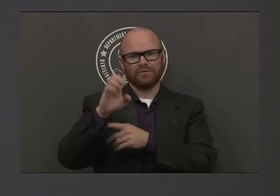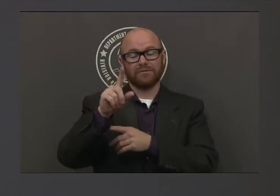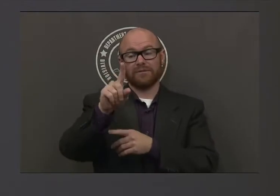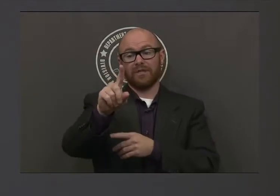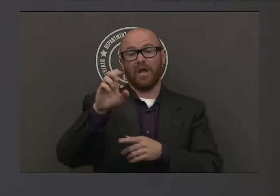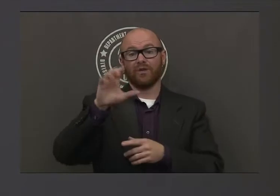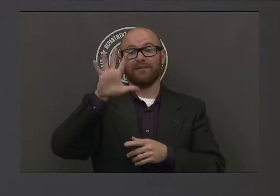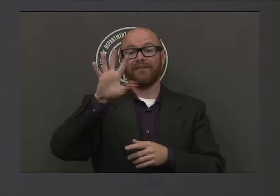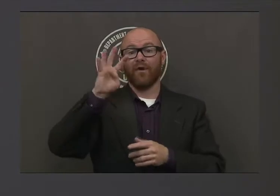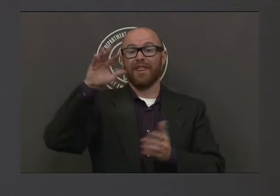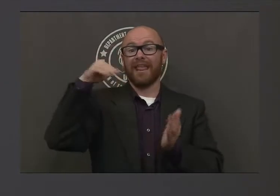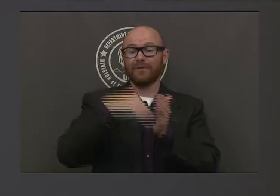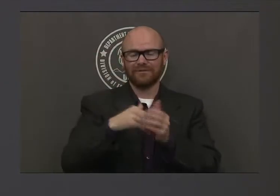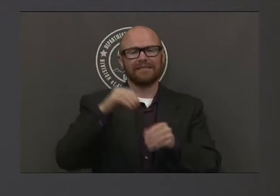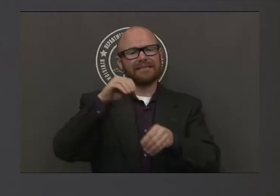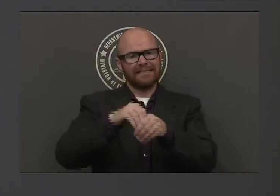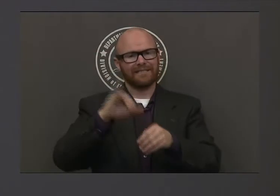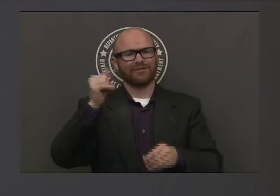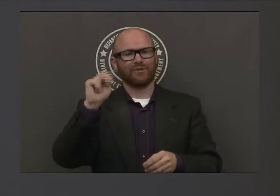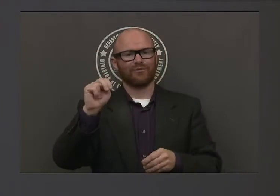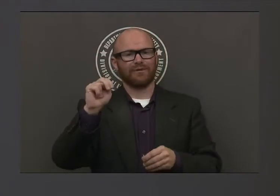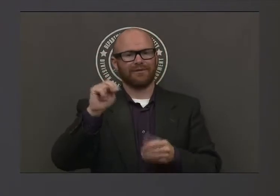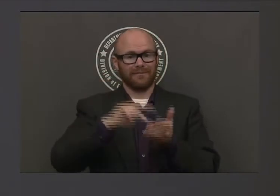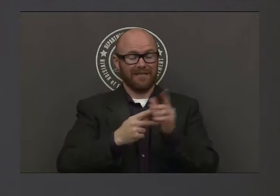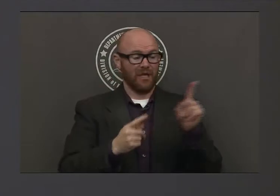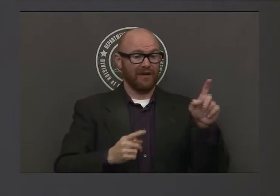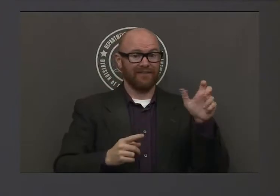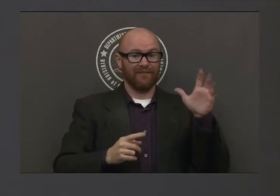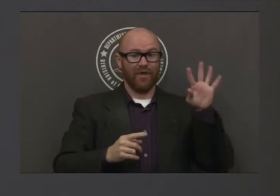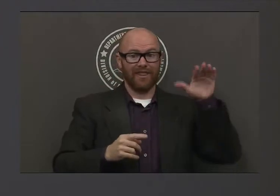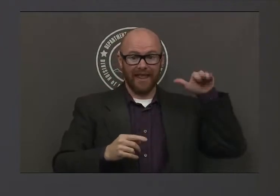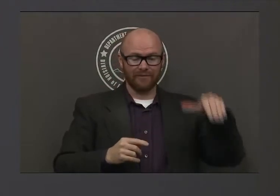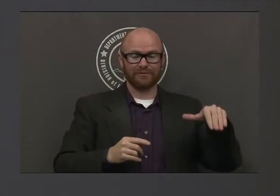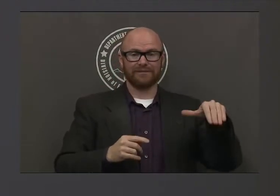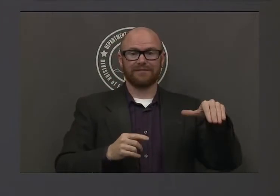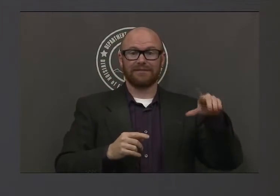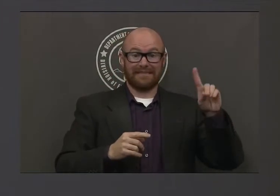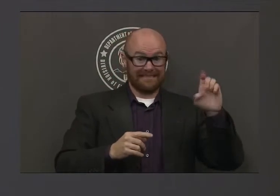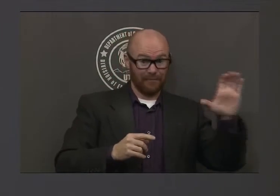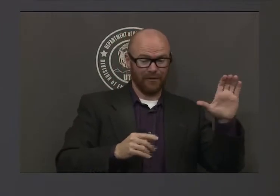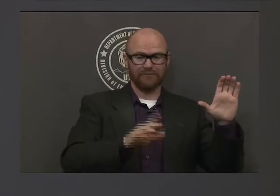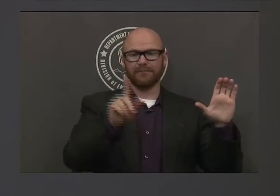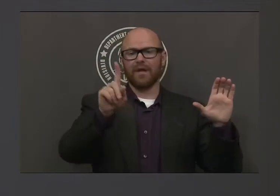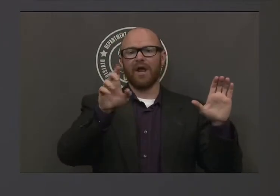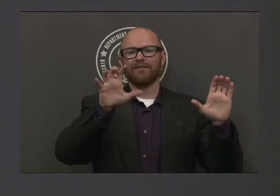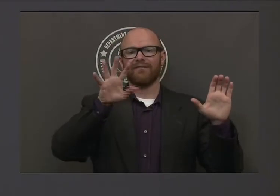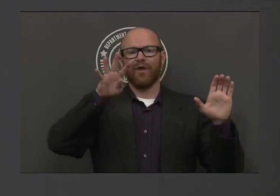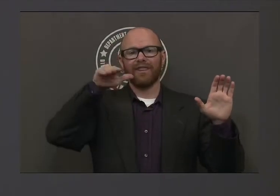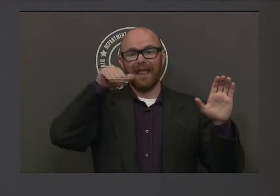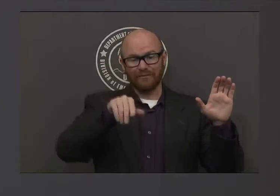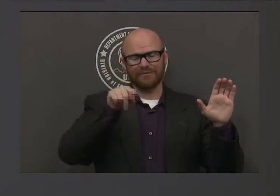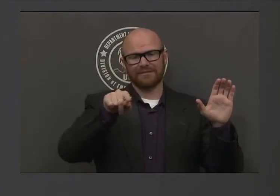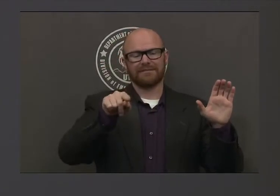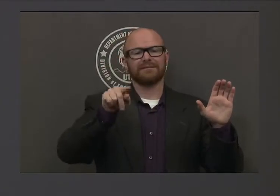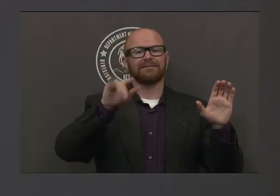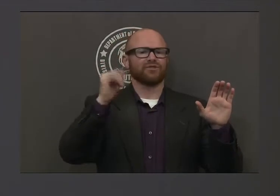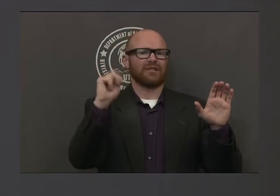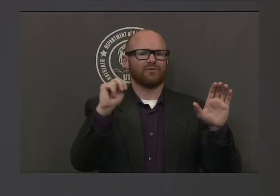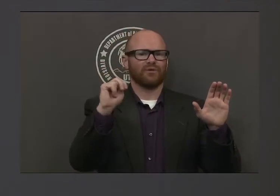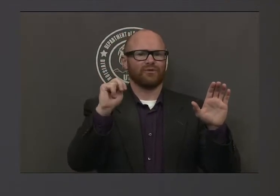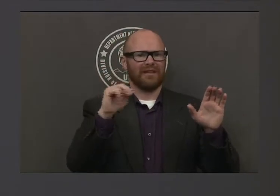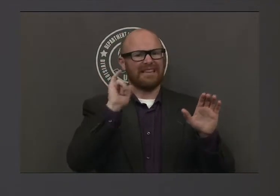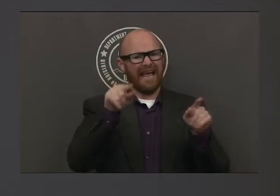154,600 in January, a month later. And I expect that in order to hedge the bet, make sure that everybody gets the second